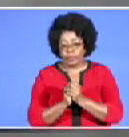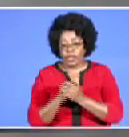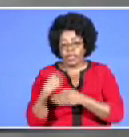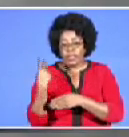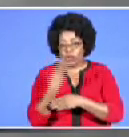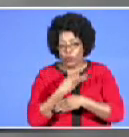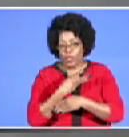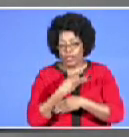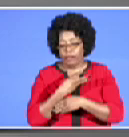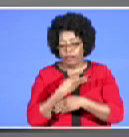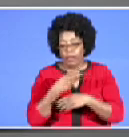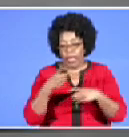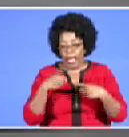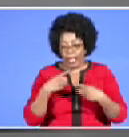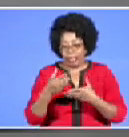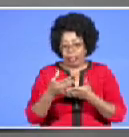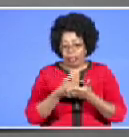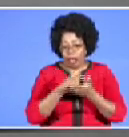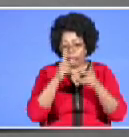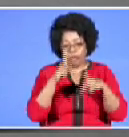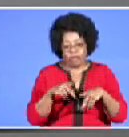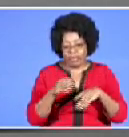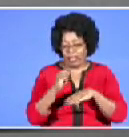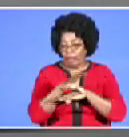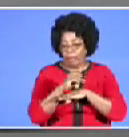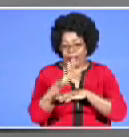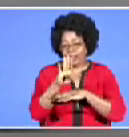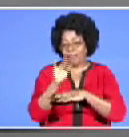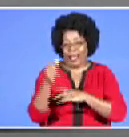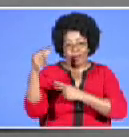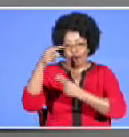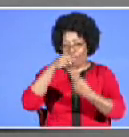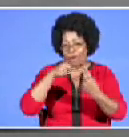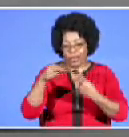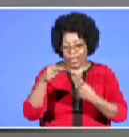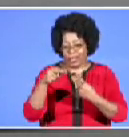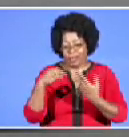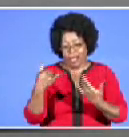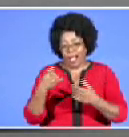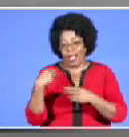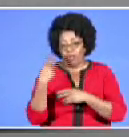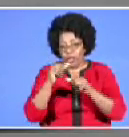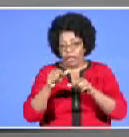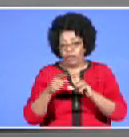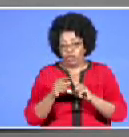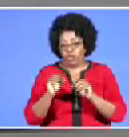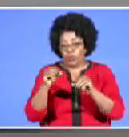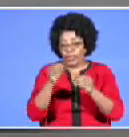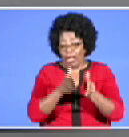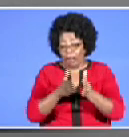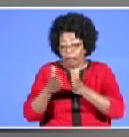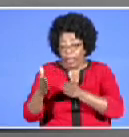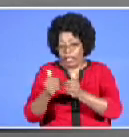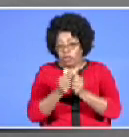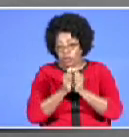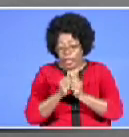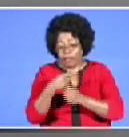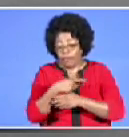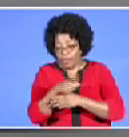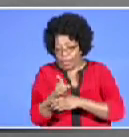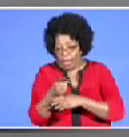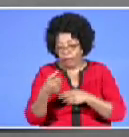had some of our customers who were impacted by the hurricane, and we were able to put a plan together for them that, you know, allowed them